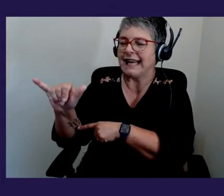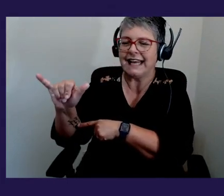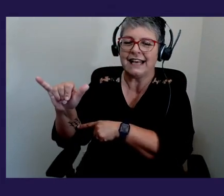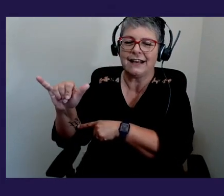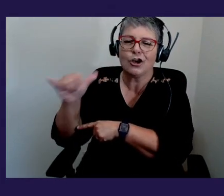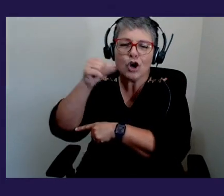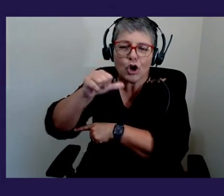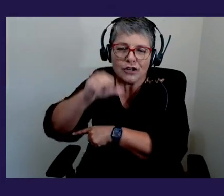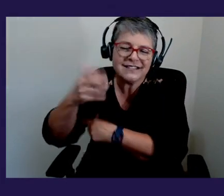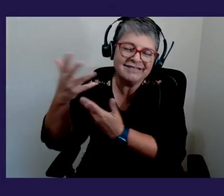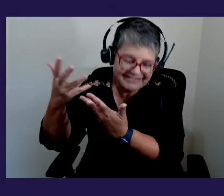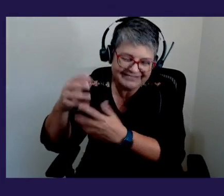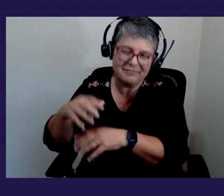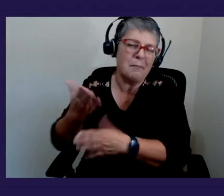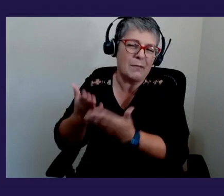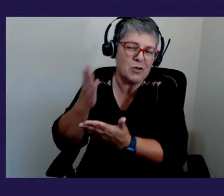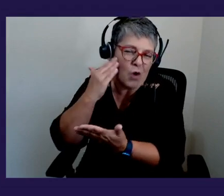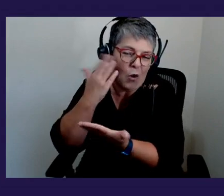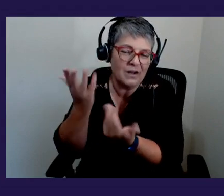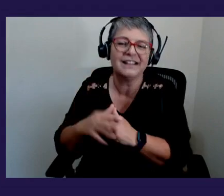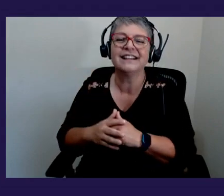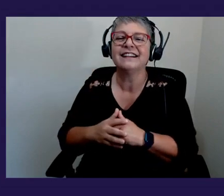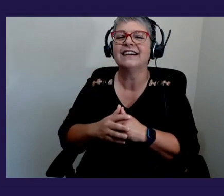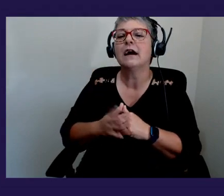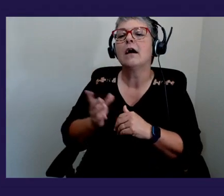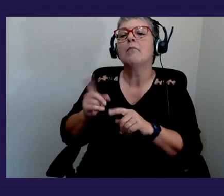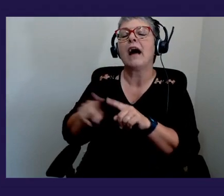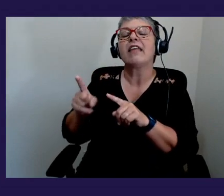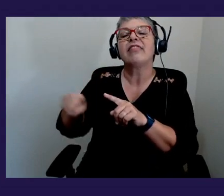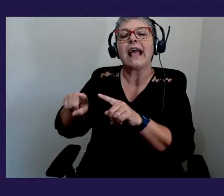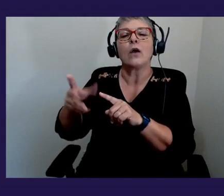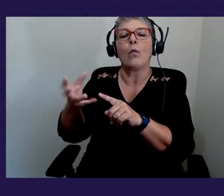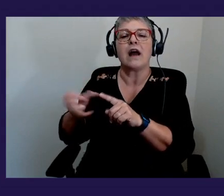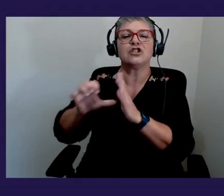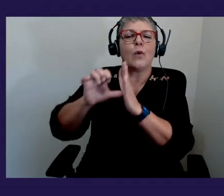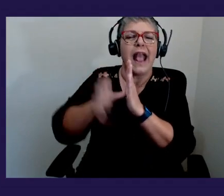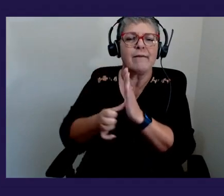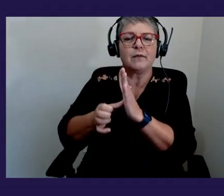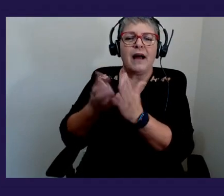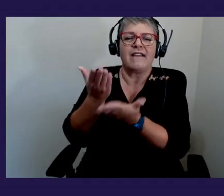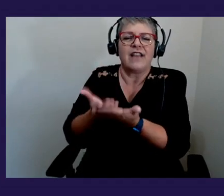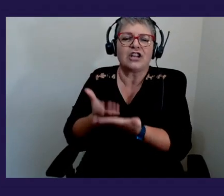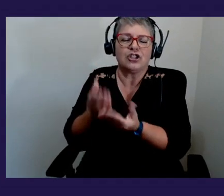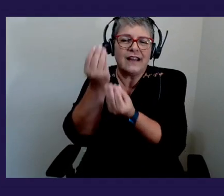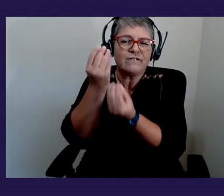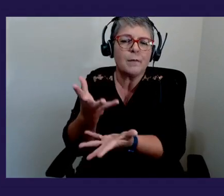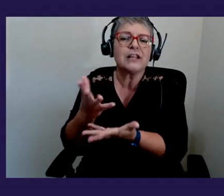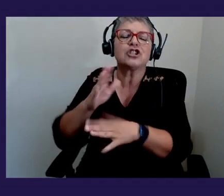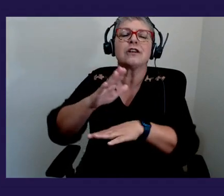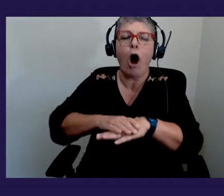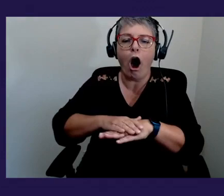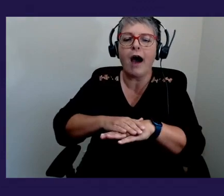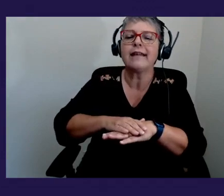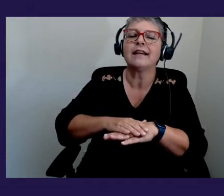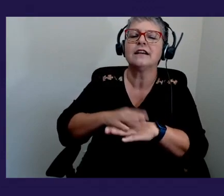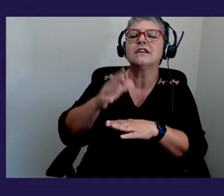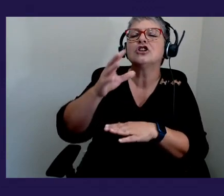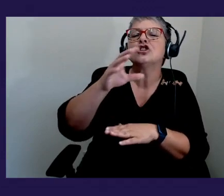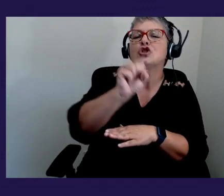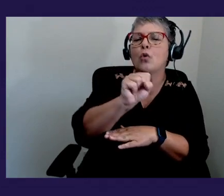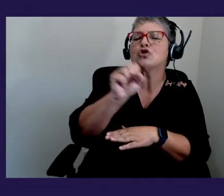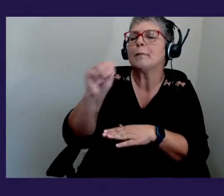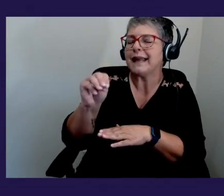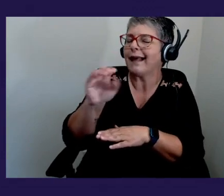to disseminate and amplify factual information on social media channels like Instagram and Facebook in a way that